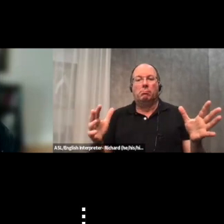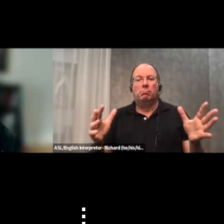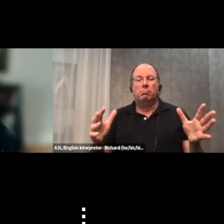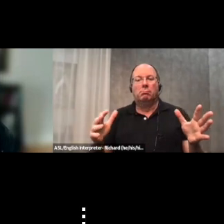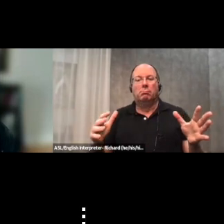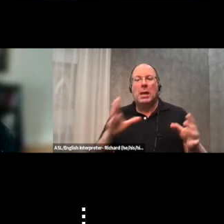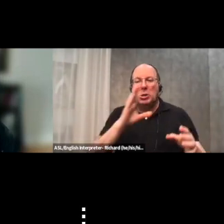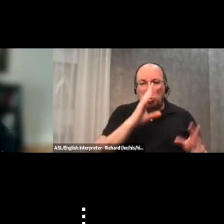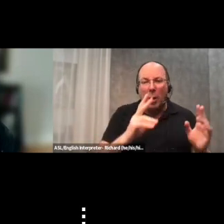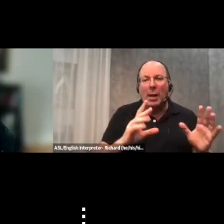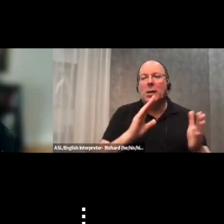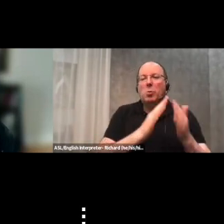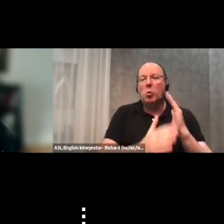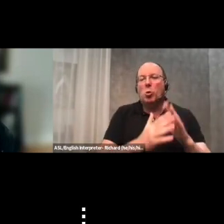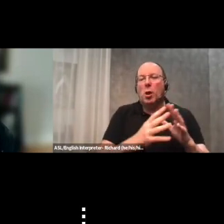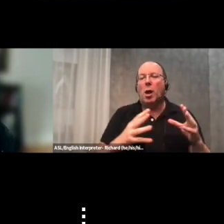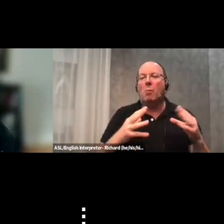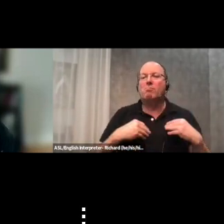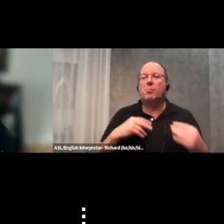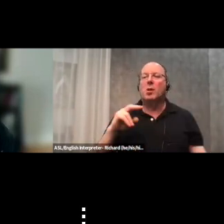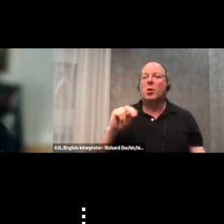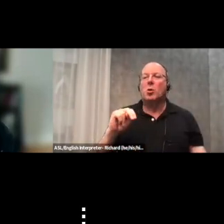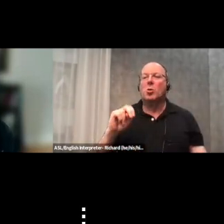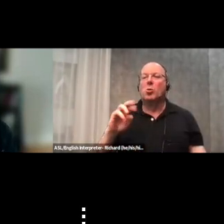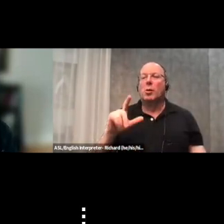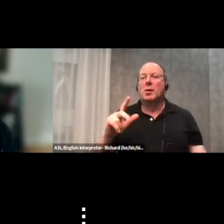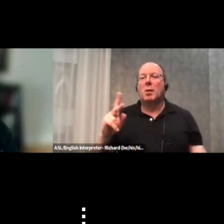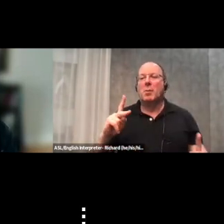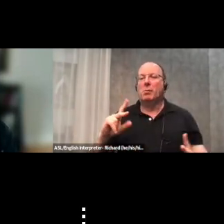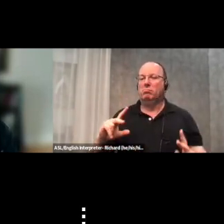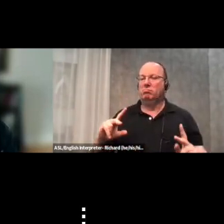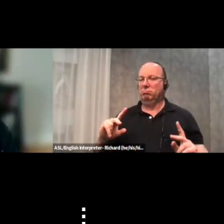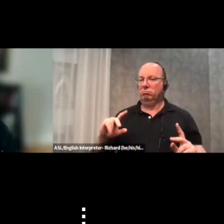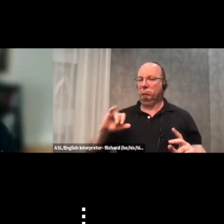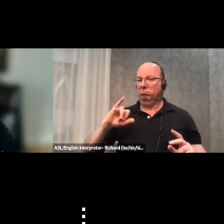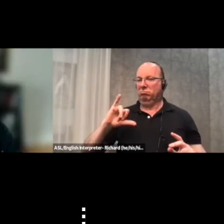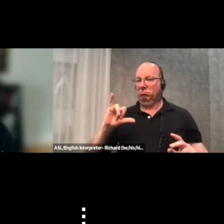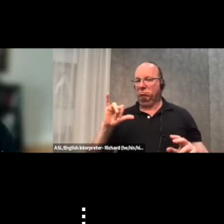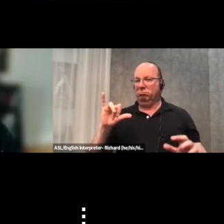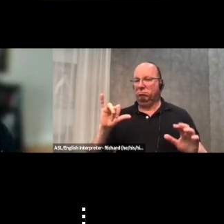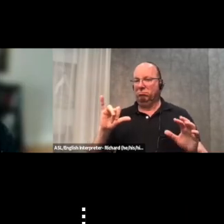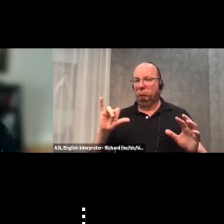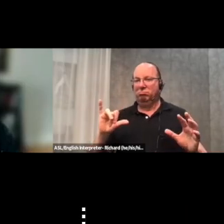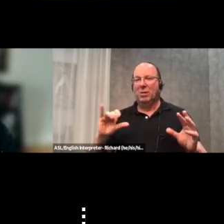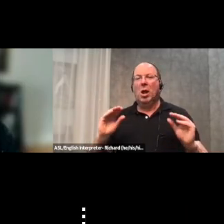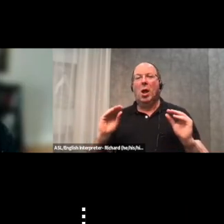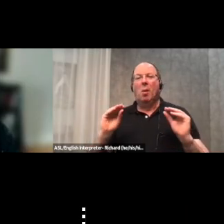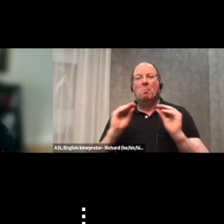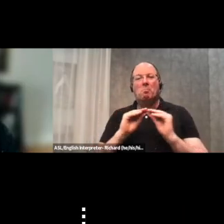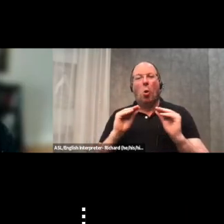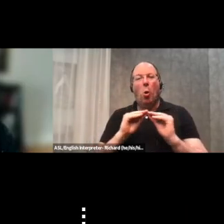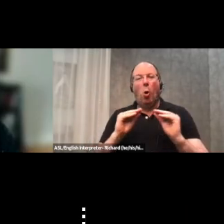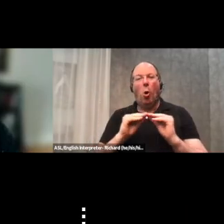straight communities, I think there's a wonderful pushback, and people are actually experiencing more good sex than they ever had